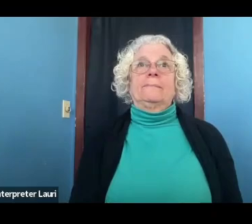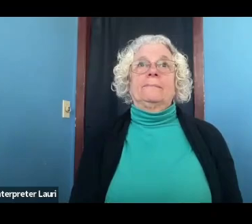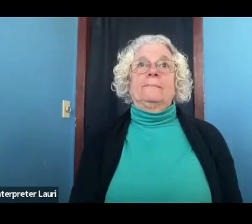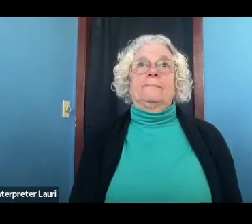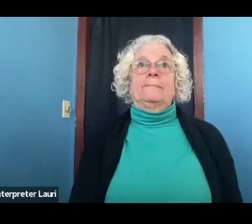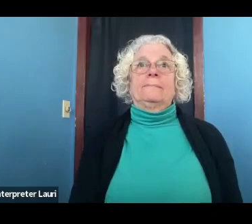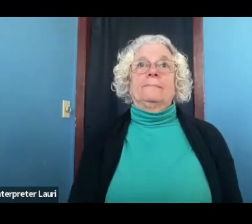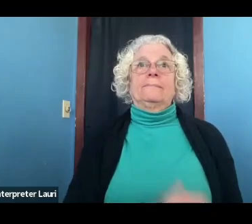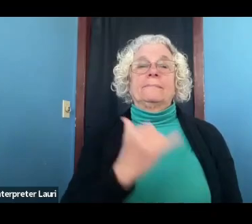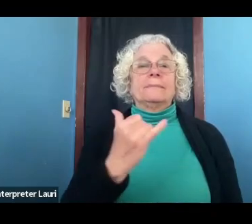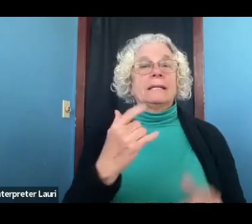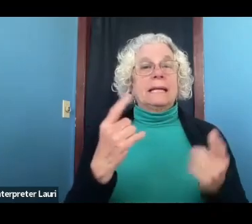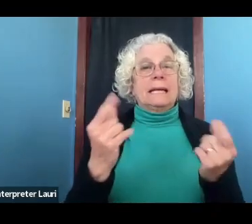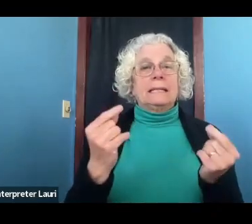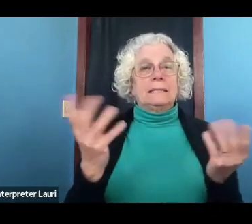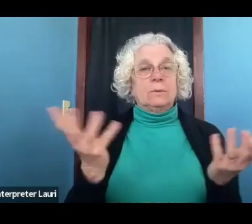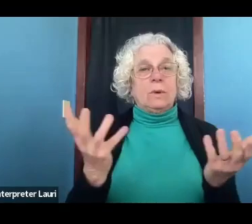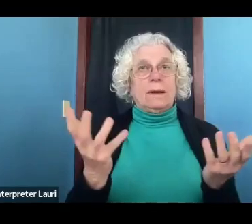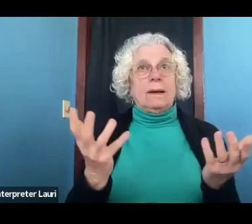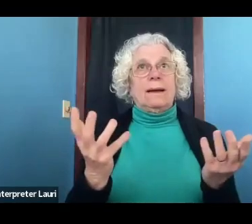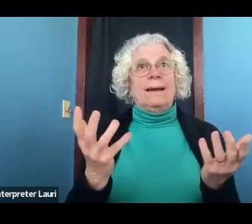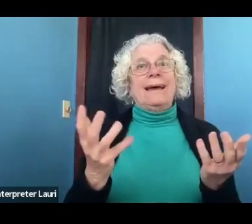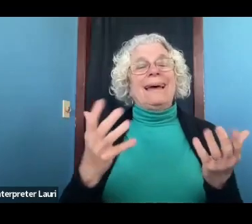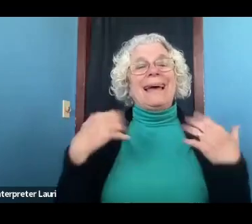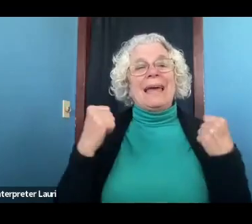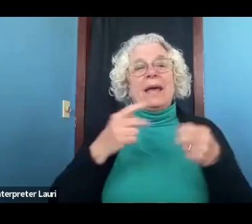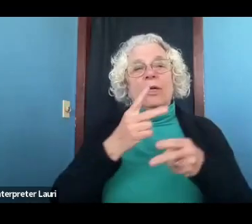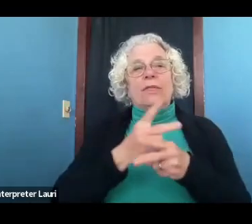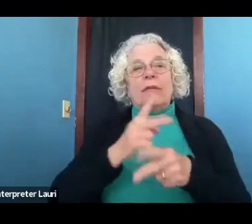So today we're here to talk about healthcare directives,